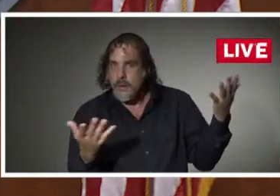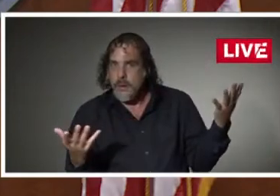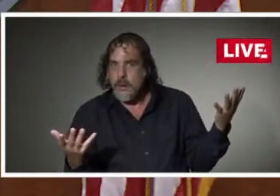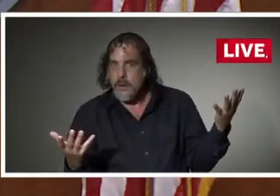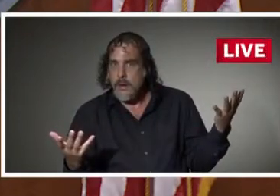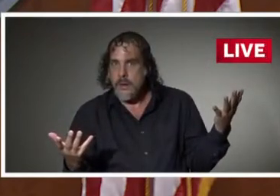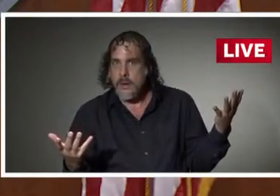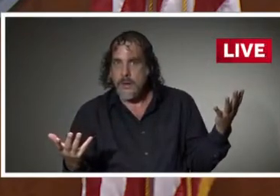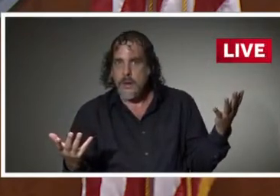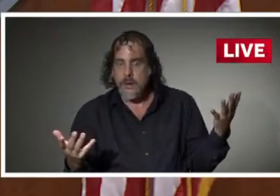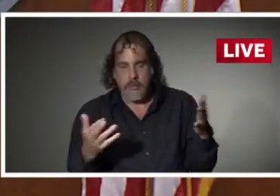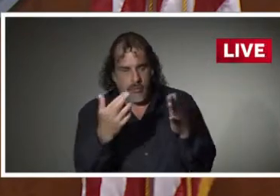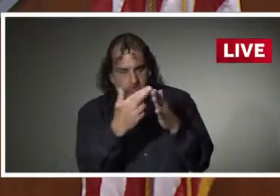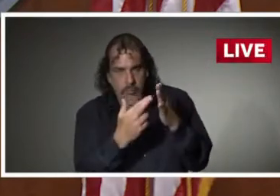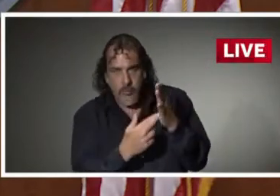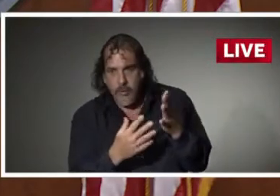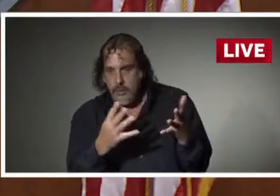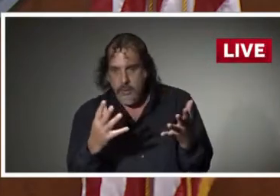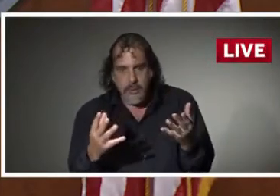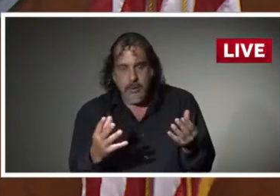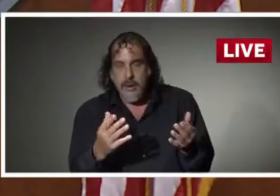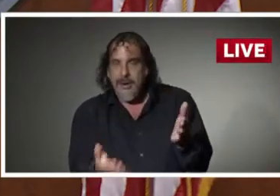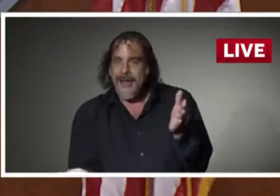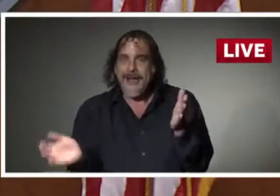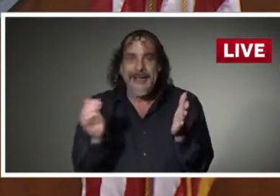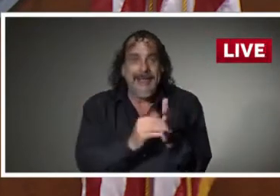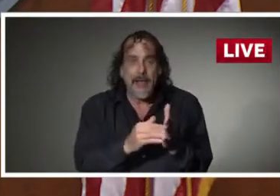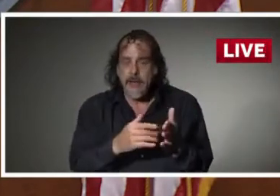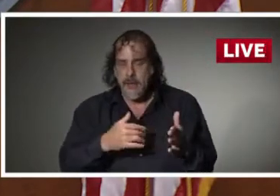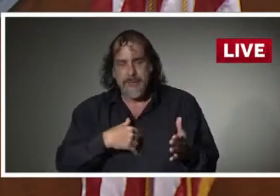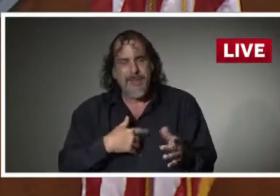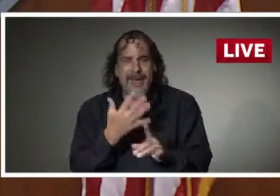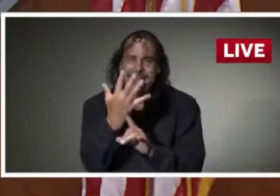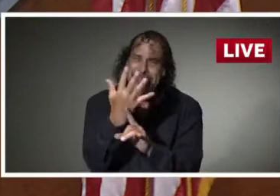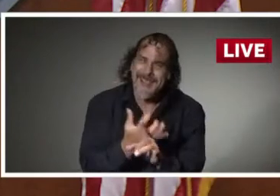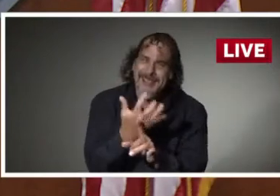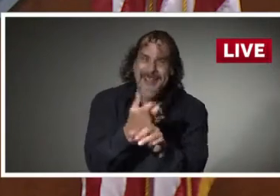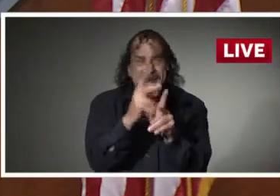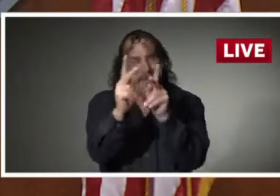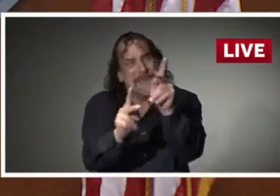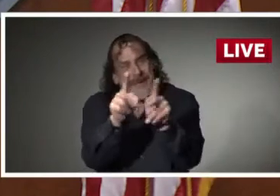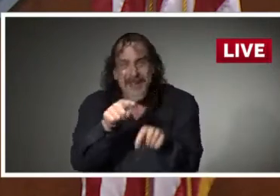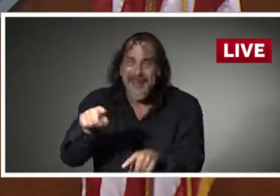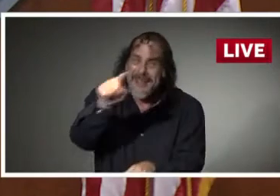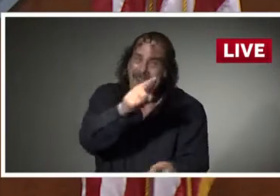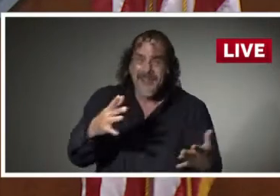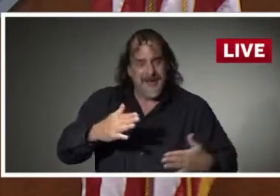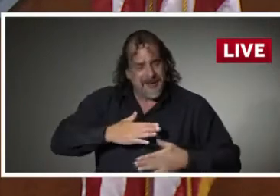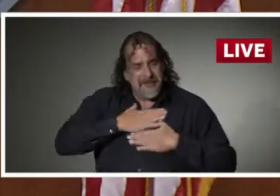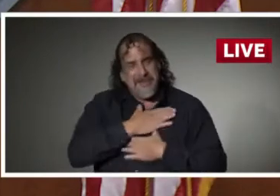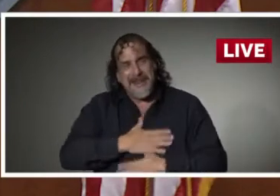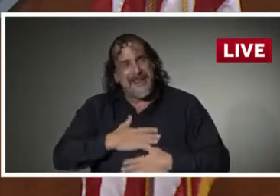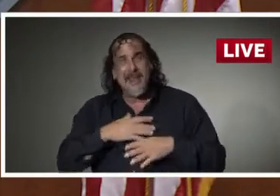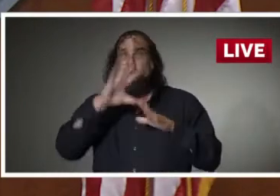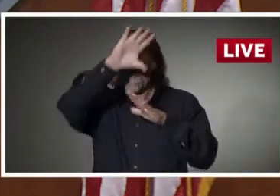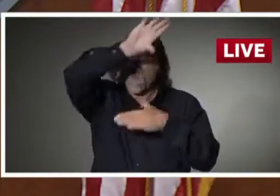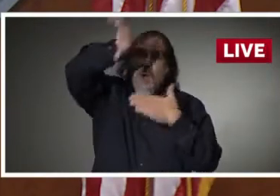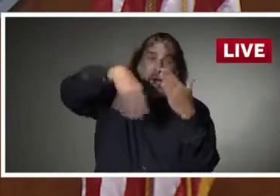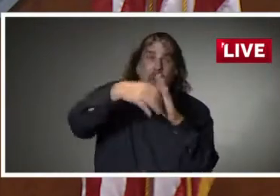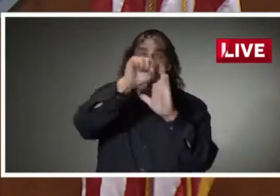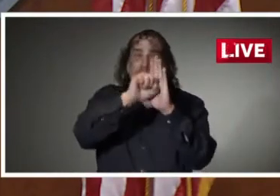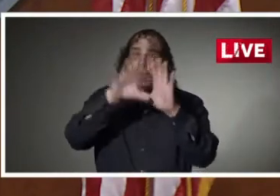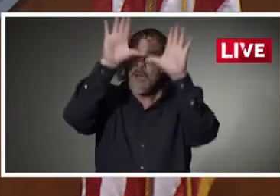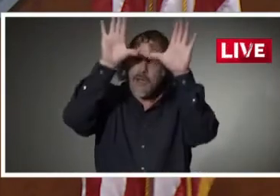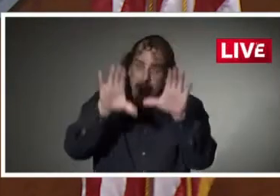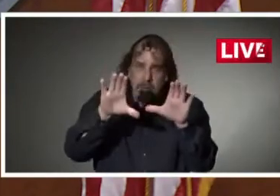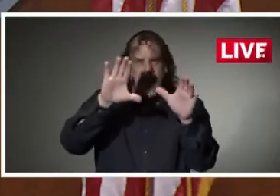place. Additionally, again, my plea to the people of our state is please